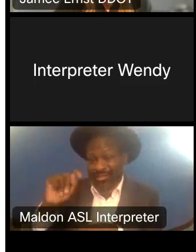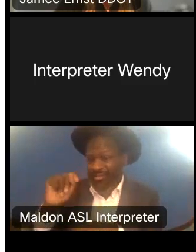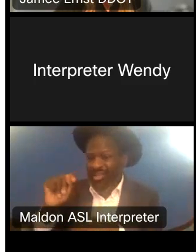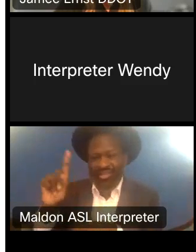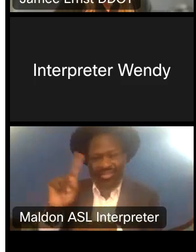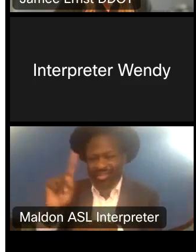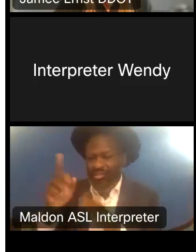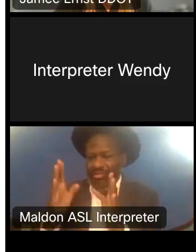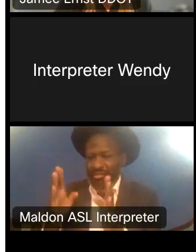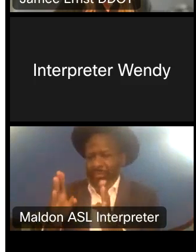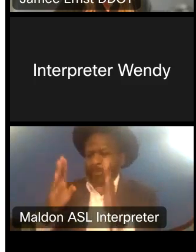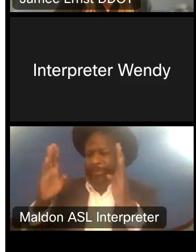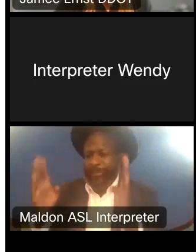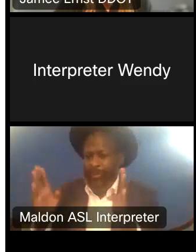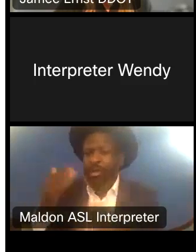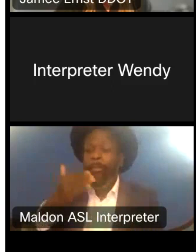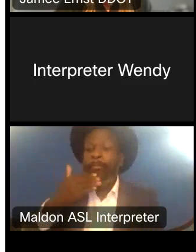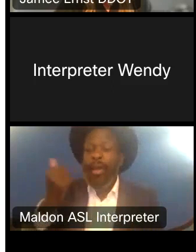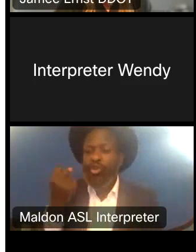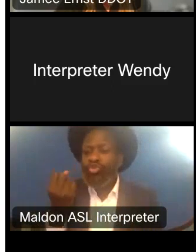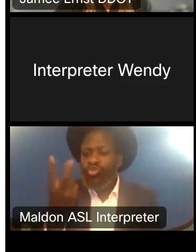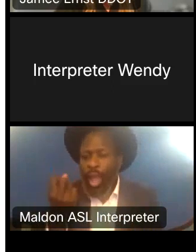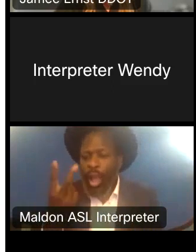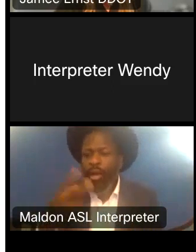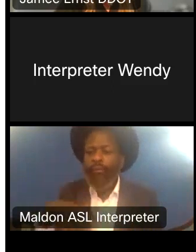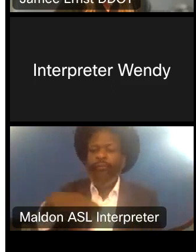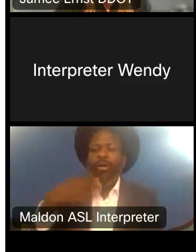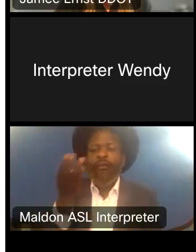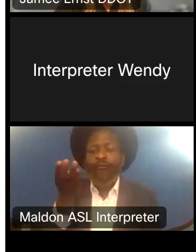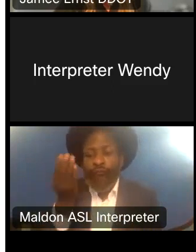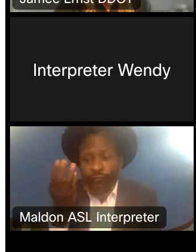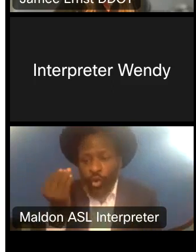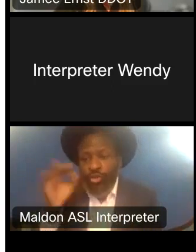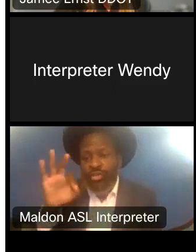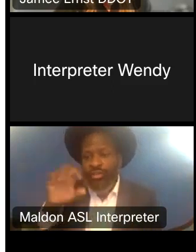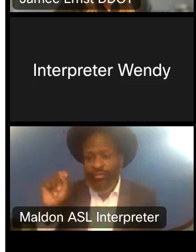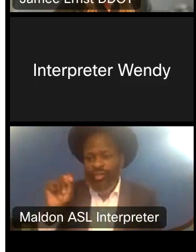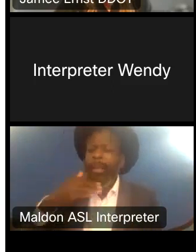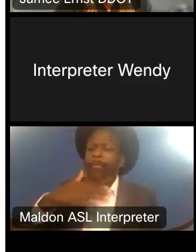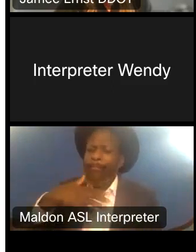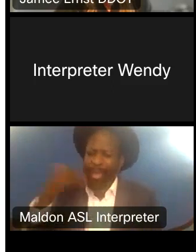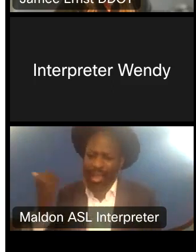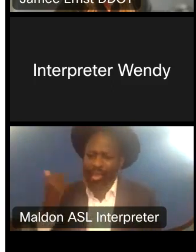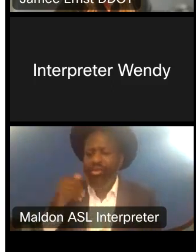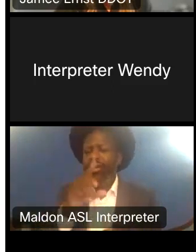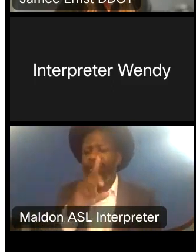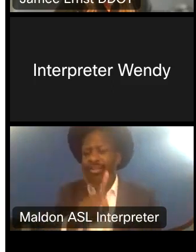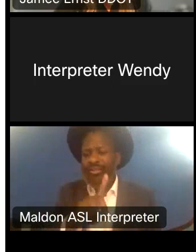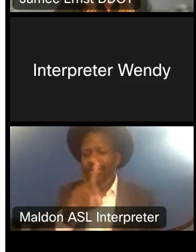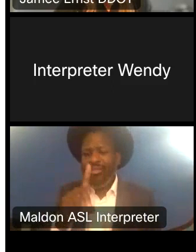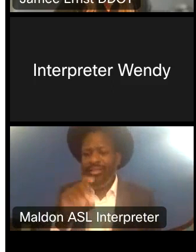14 feet is a little bit closer to some of the modern or the newer trails that DDOT has been constructing throughout